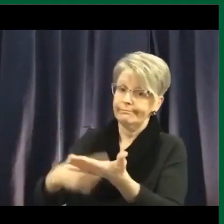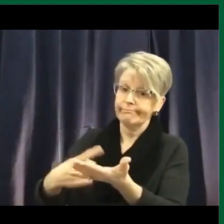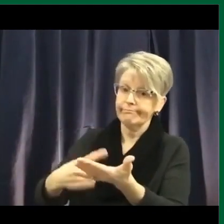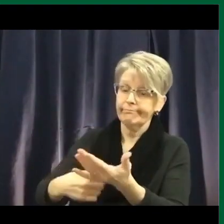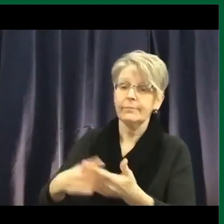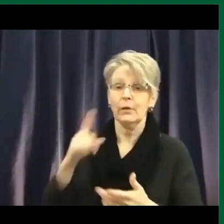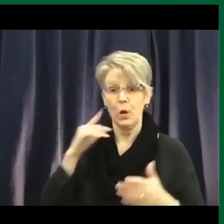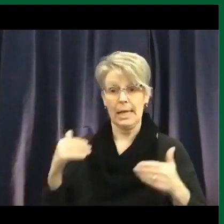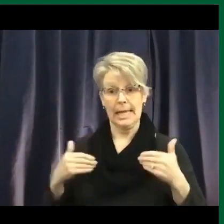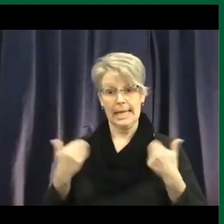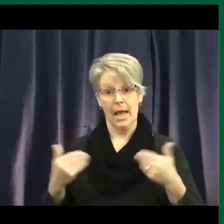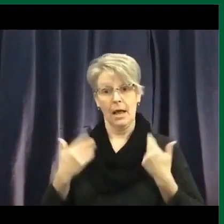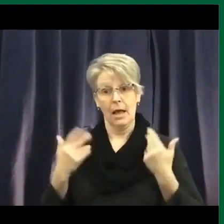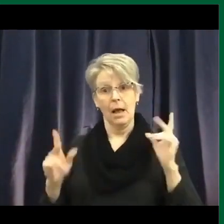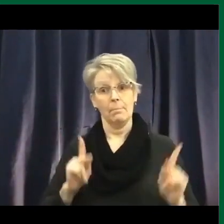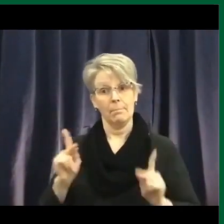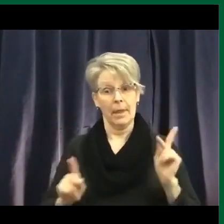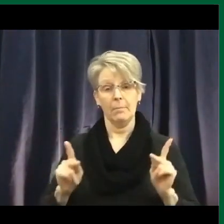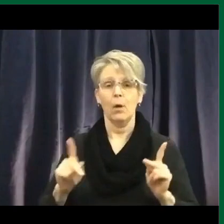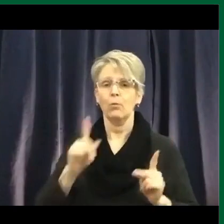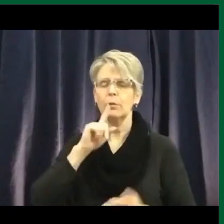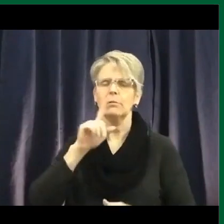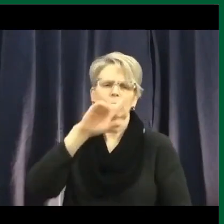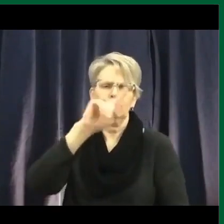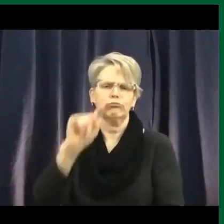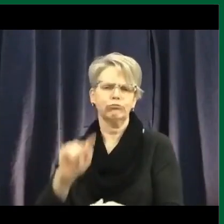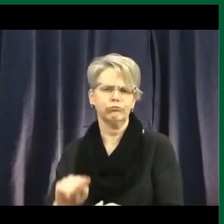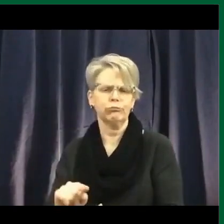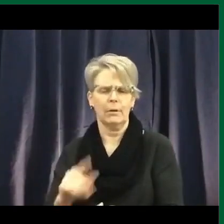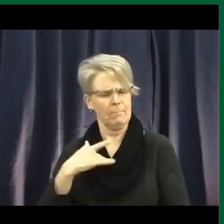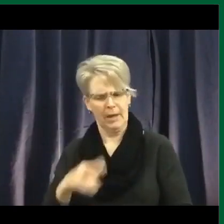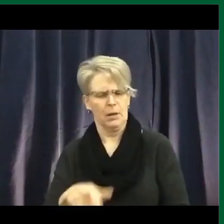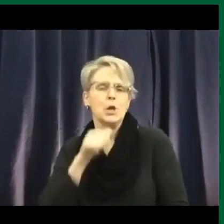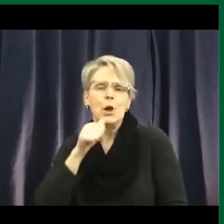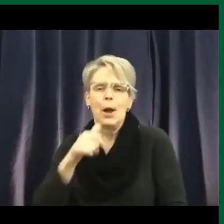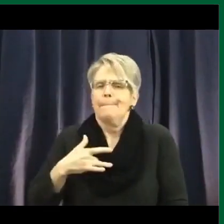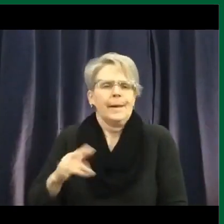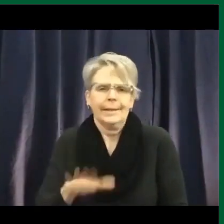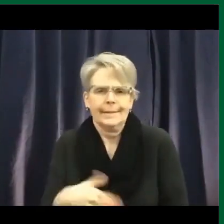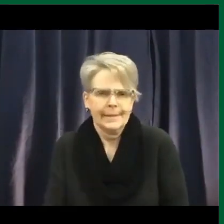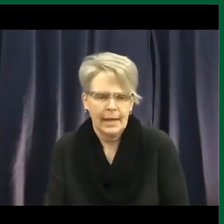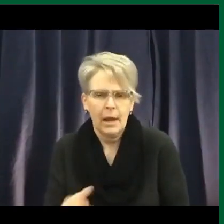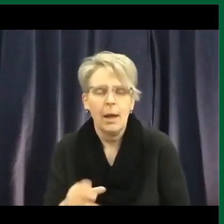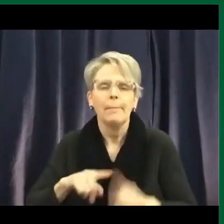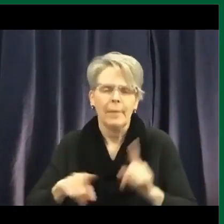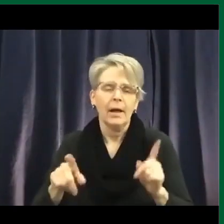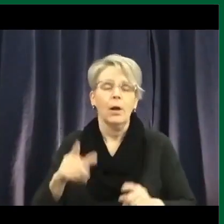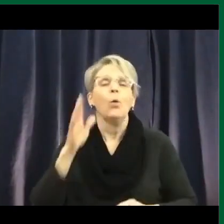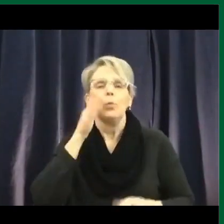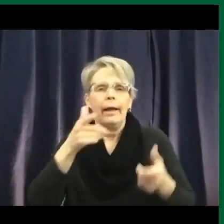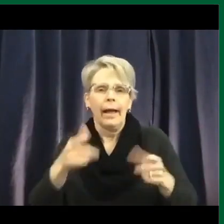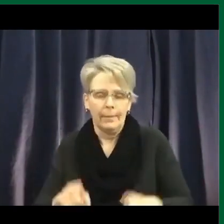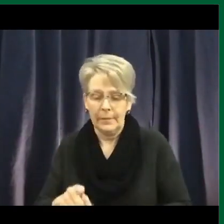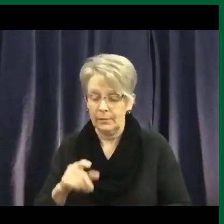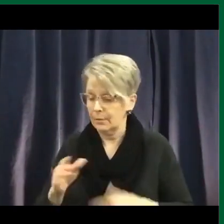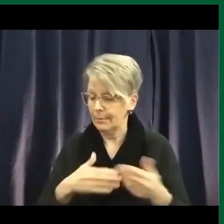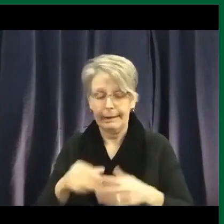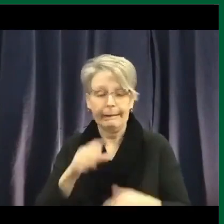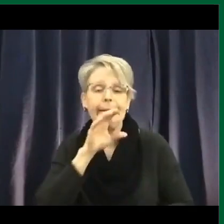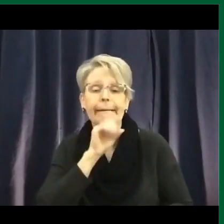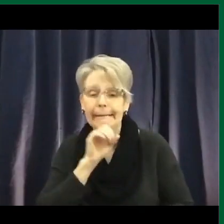people, are very low, we have to be conscious of the fact that they do happen. Death at any age is a tragedy for friends and